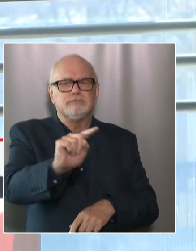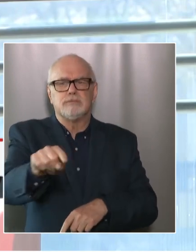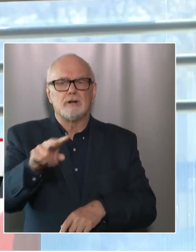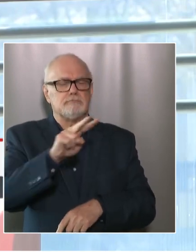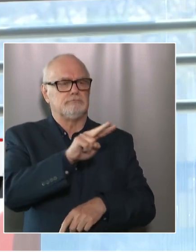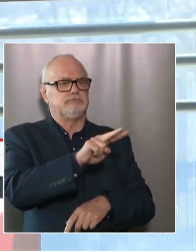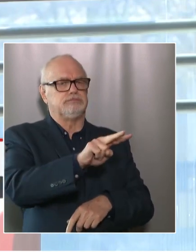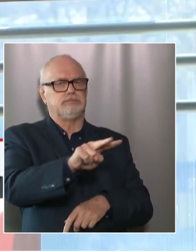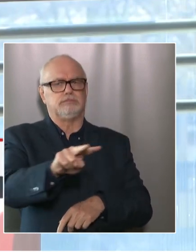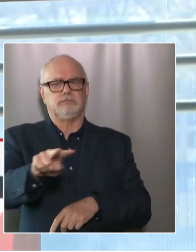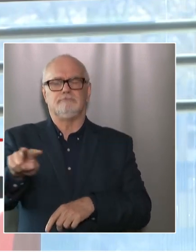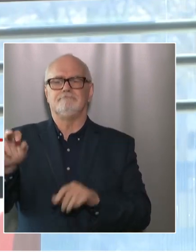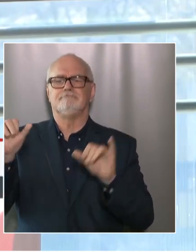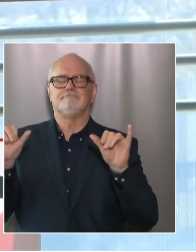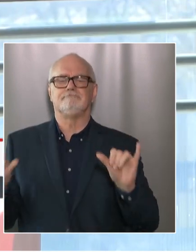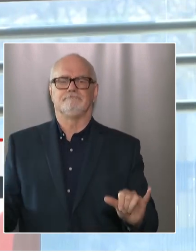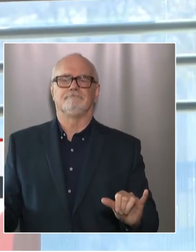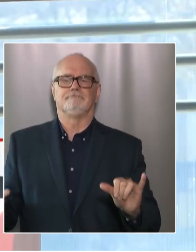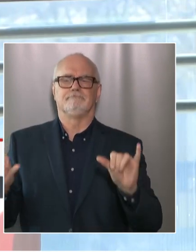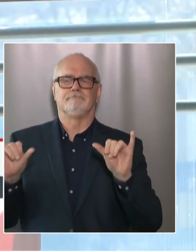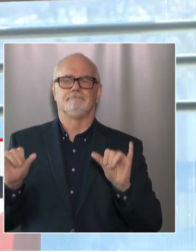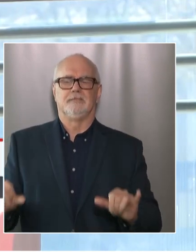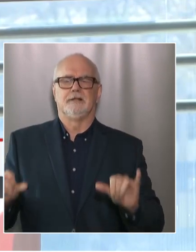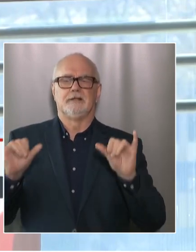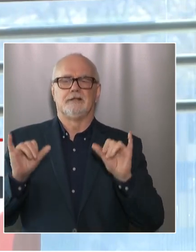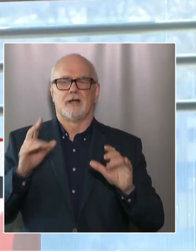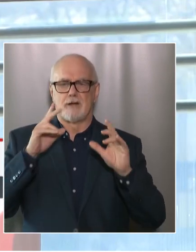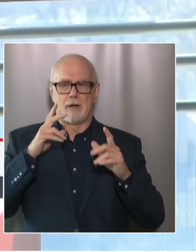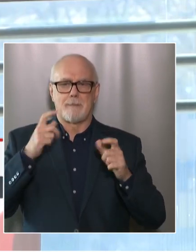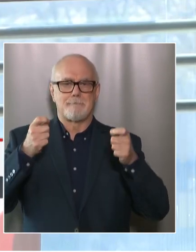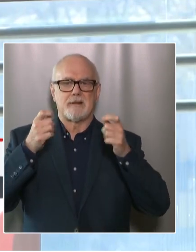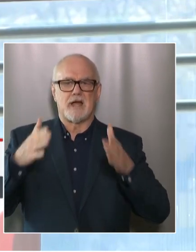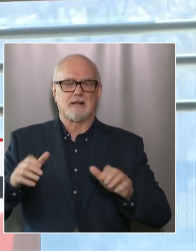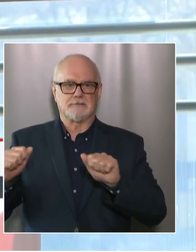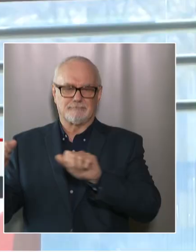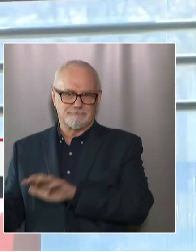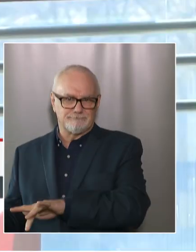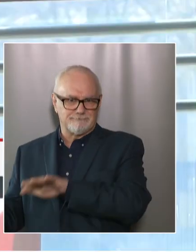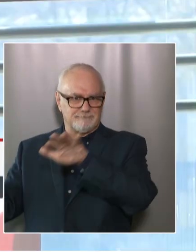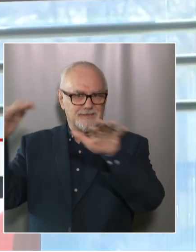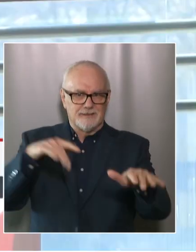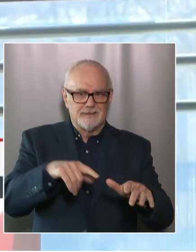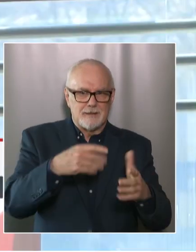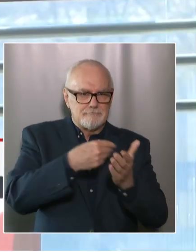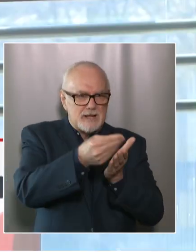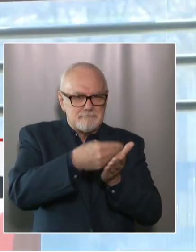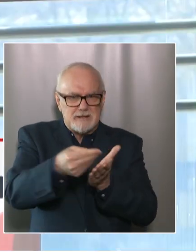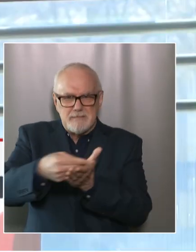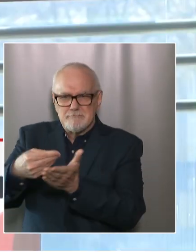kind of stick and stay and, you know, weather the present kind of